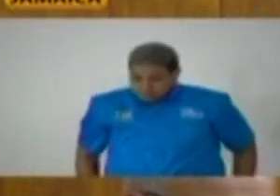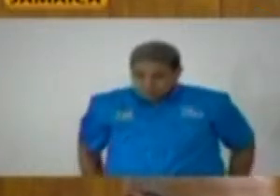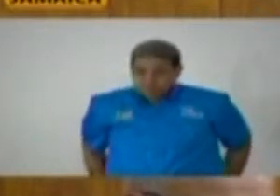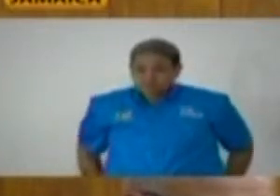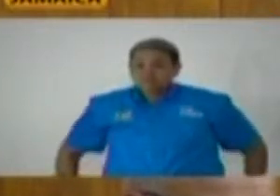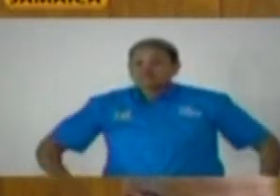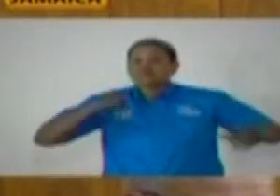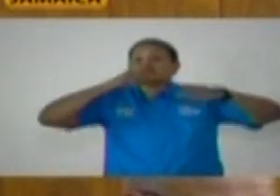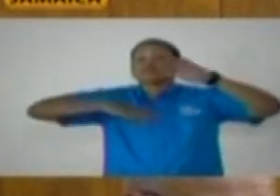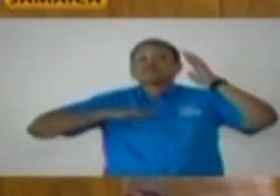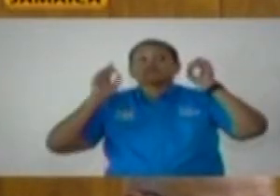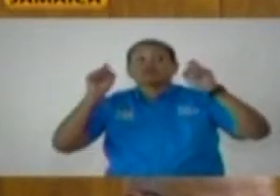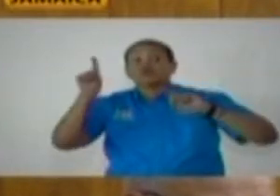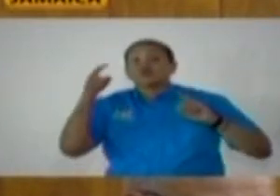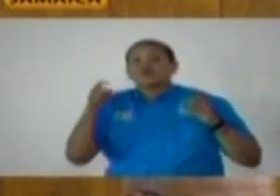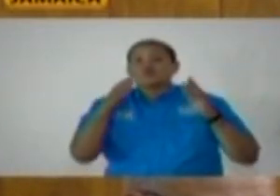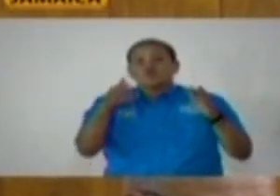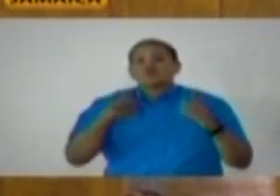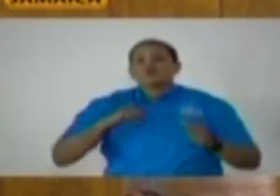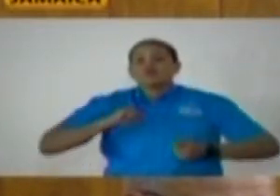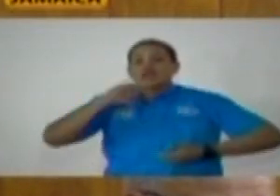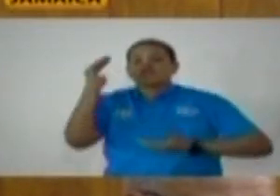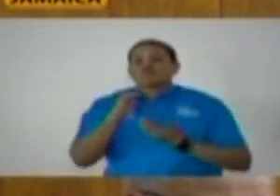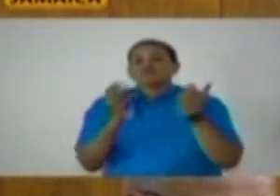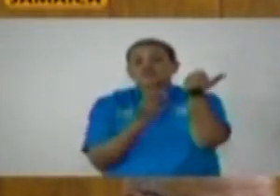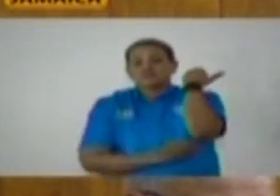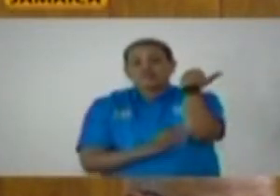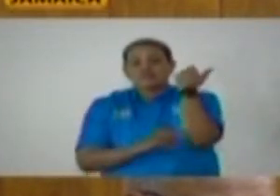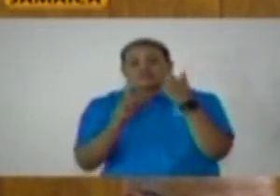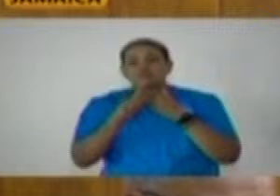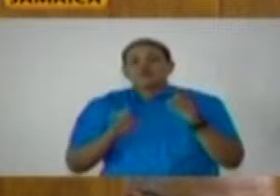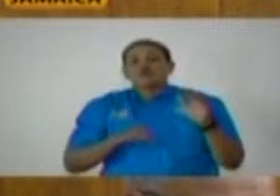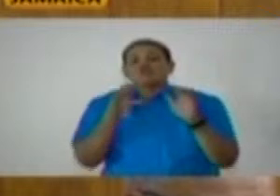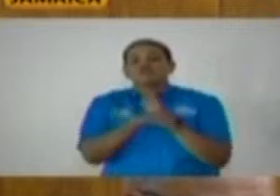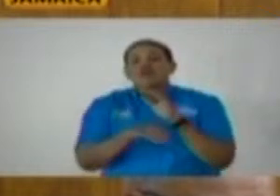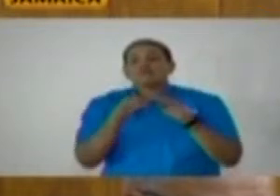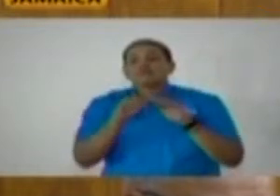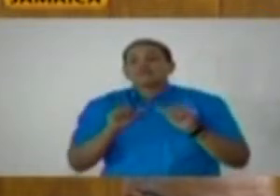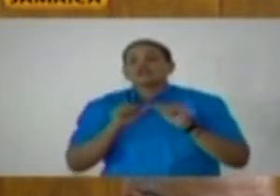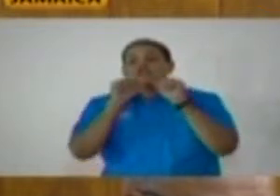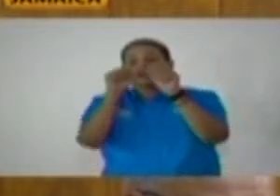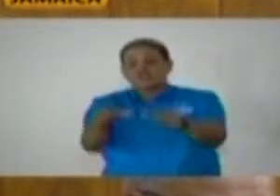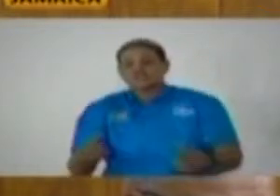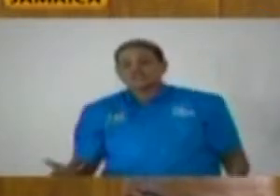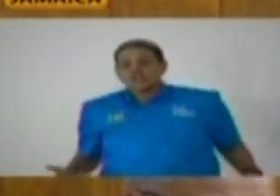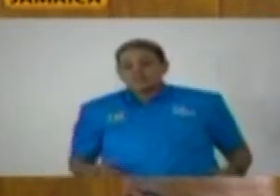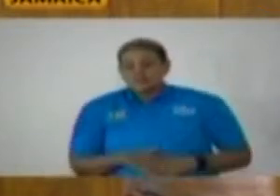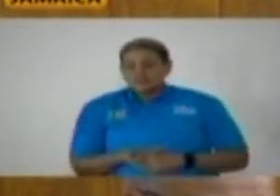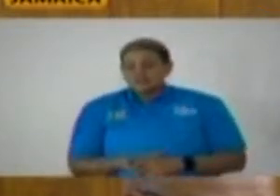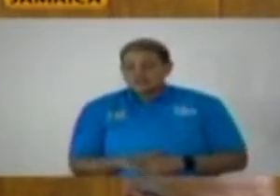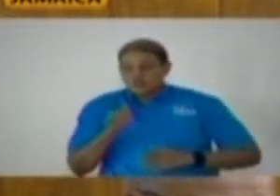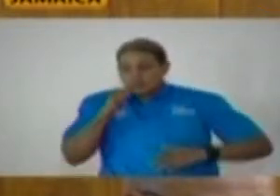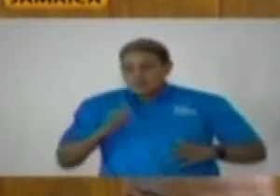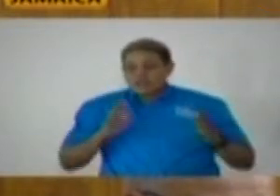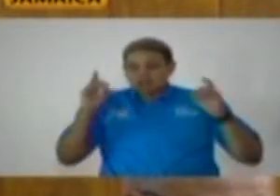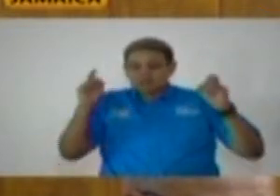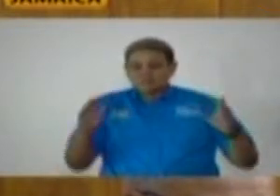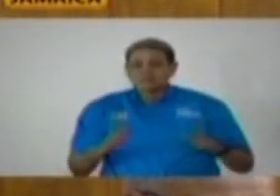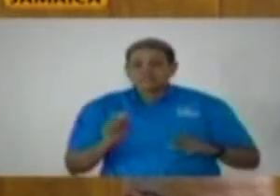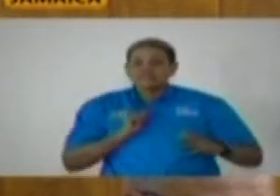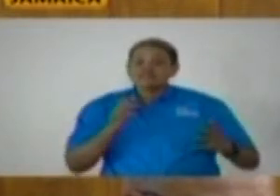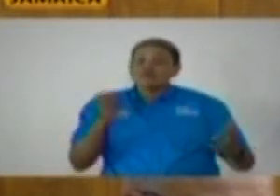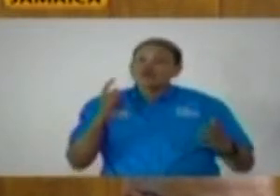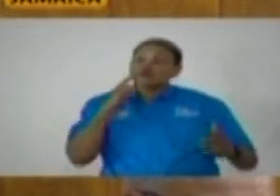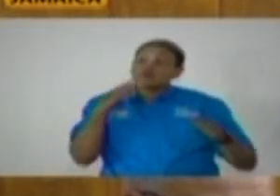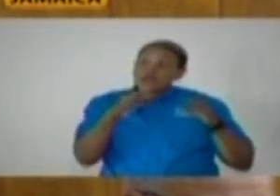And Madam Speaker, it's the only way we can reduce poverty and crime in a sustainable way. So, Madam Speaker, I want